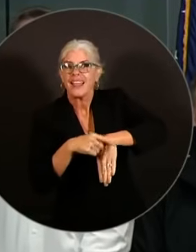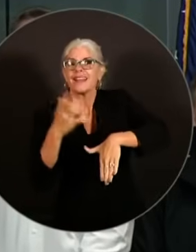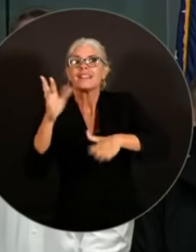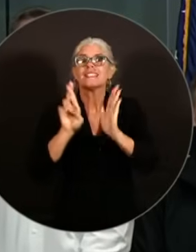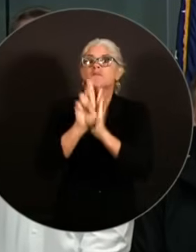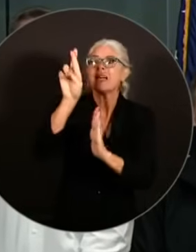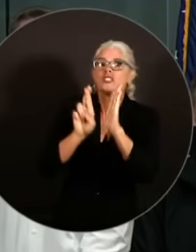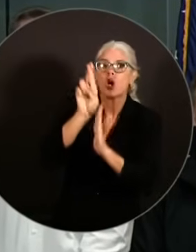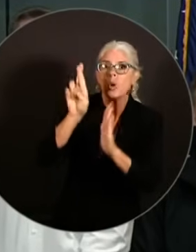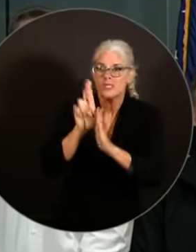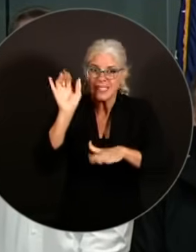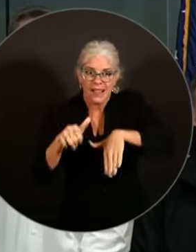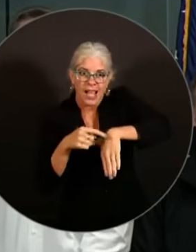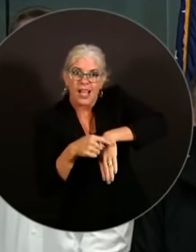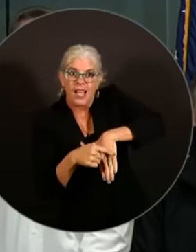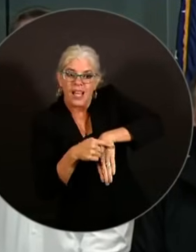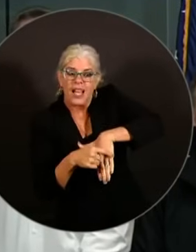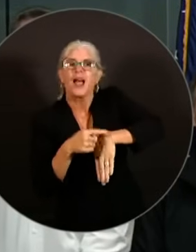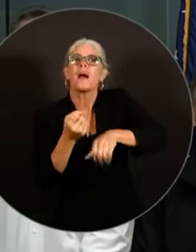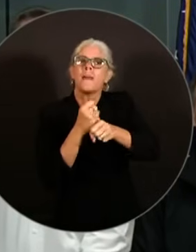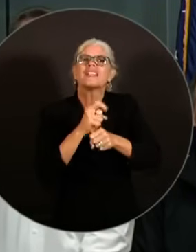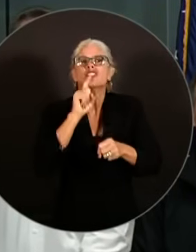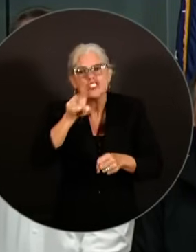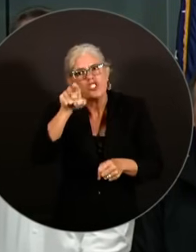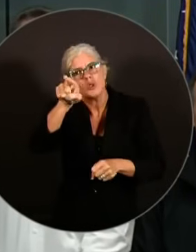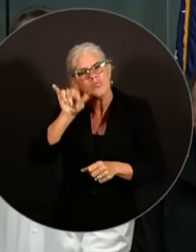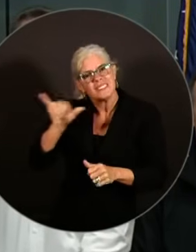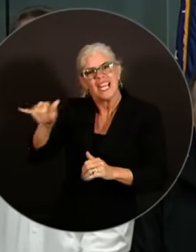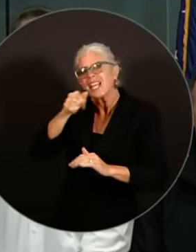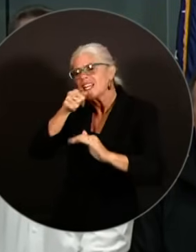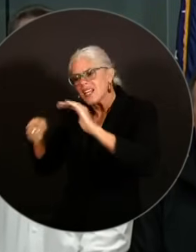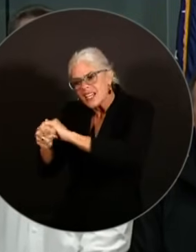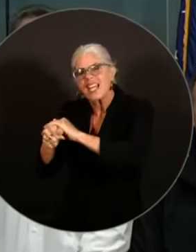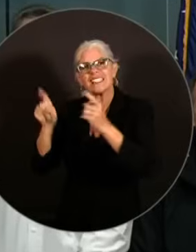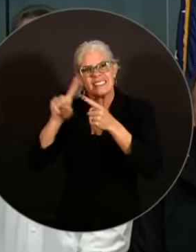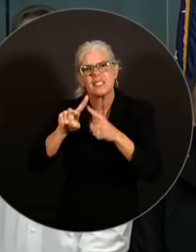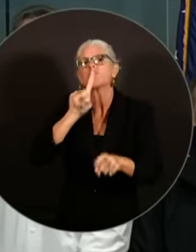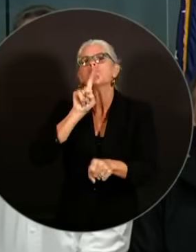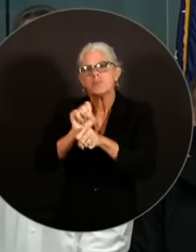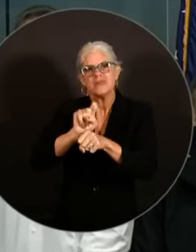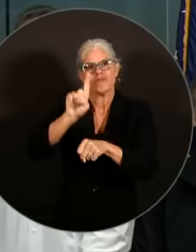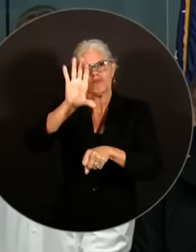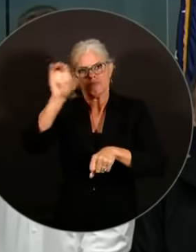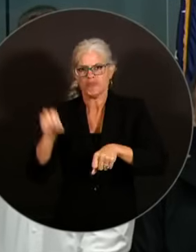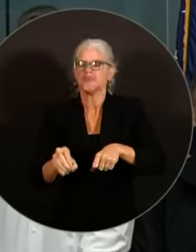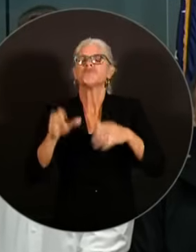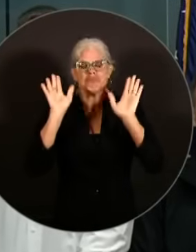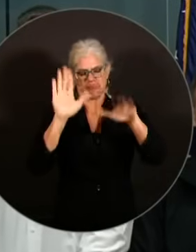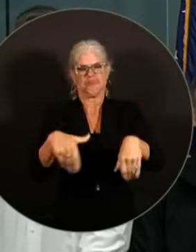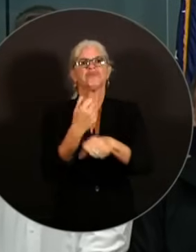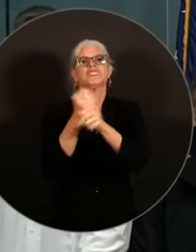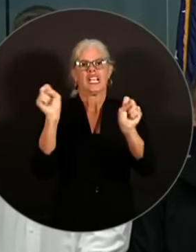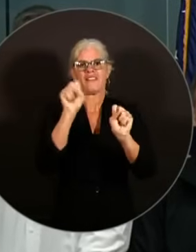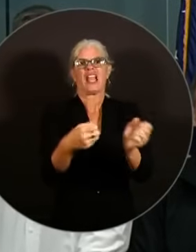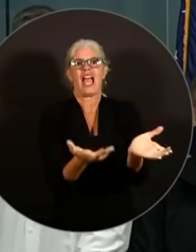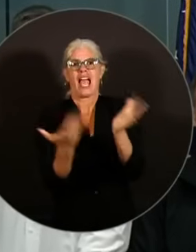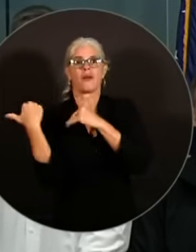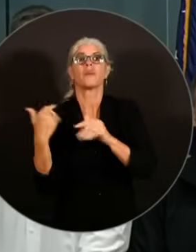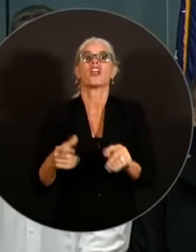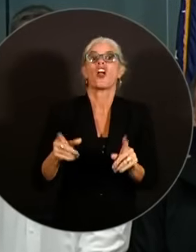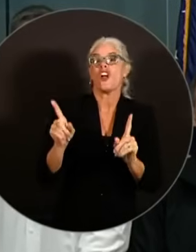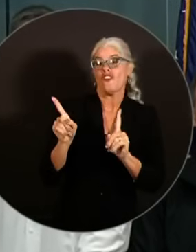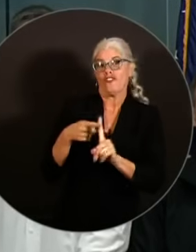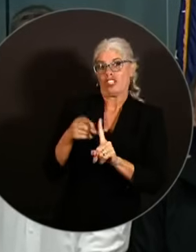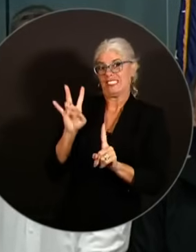sure you're sheltering in place until officials determine it is safe for you to leave. In the first 72 hours after a storm, there